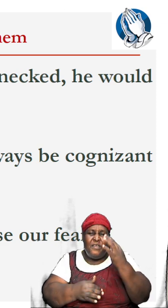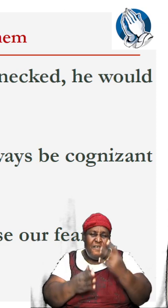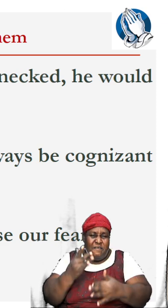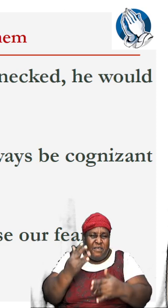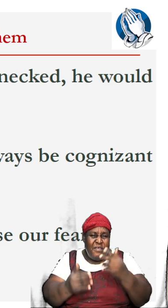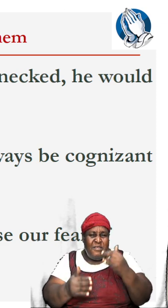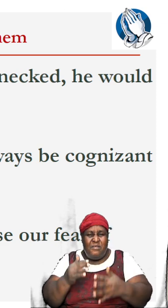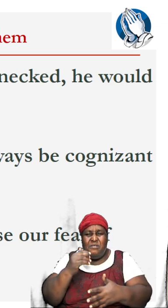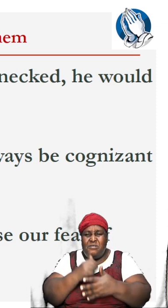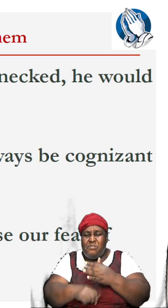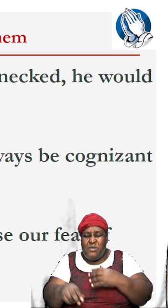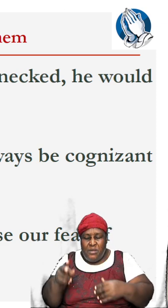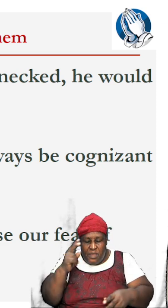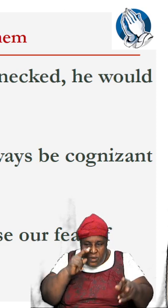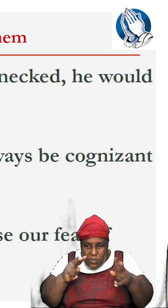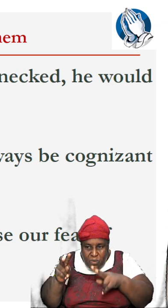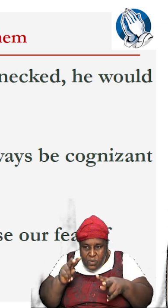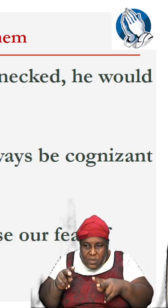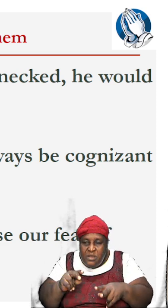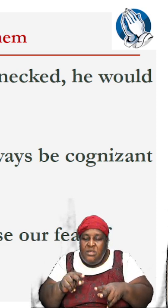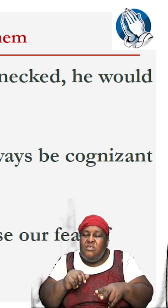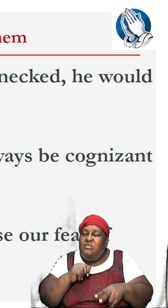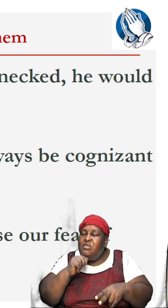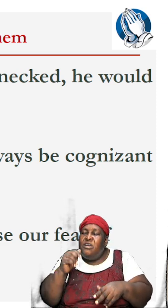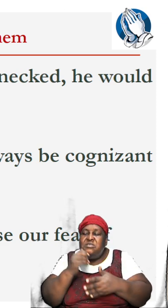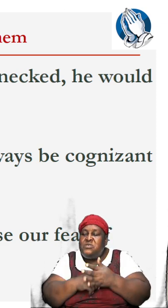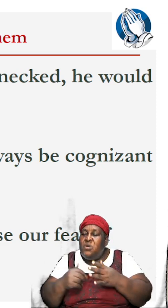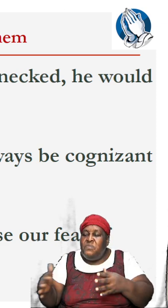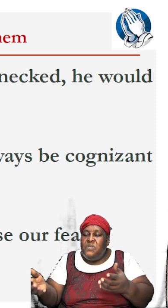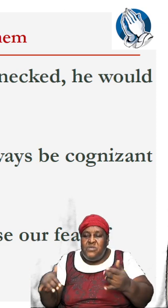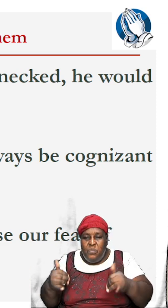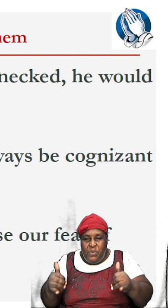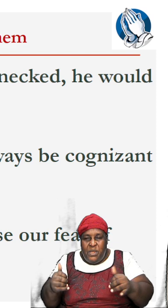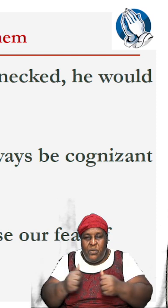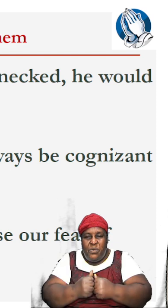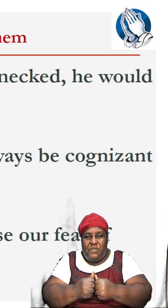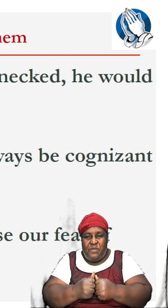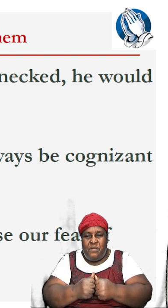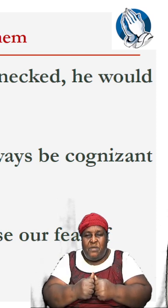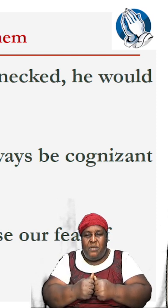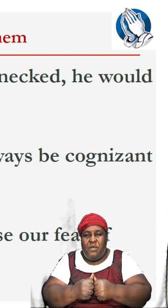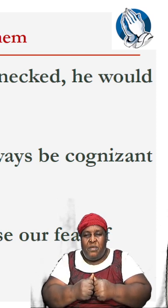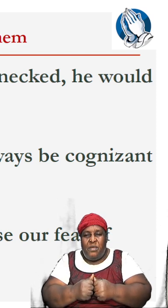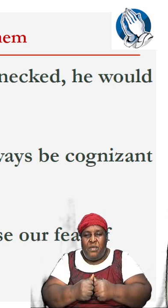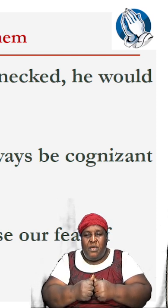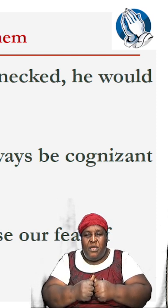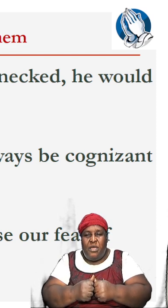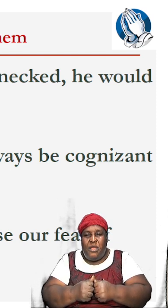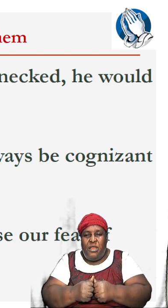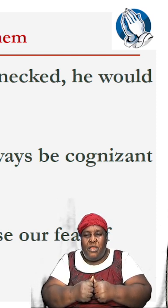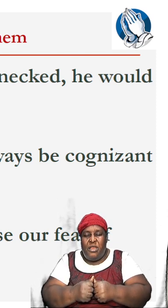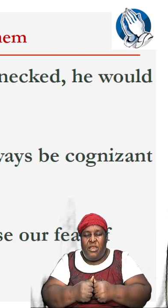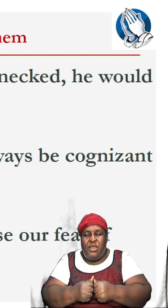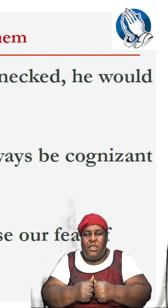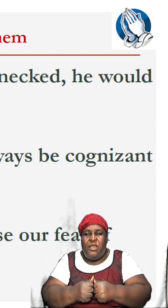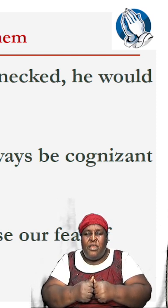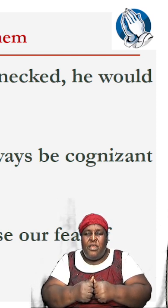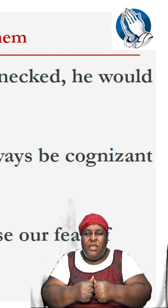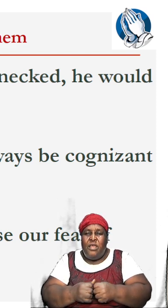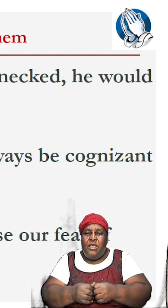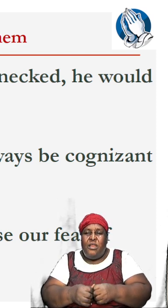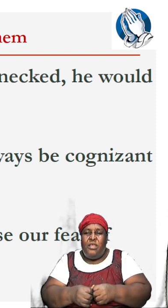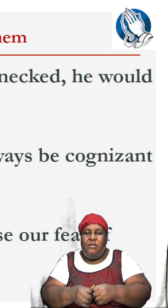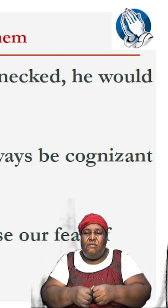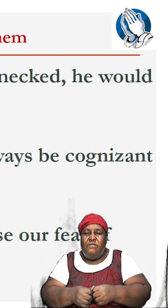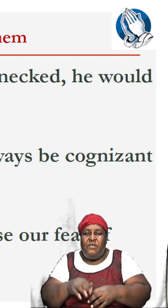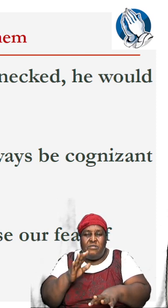not something to play with. Amen. And if you handle fire incorrectly, you run the risk of being